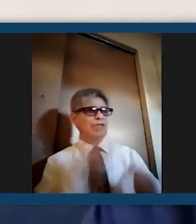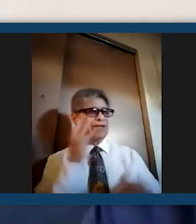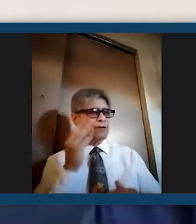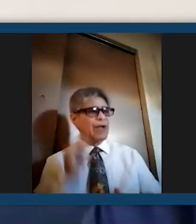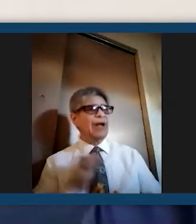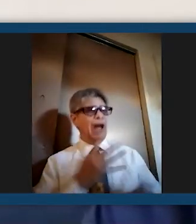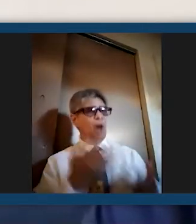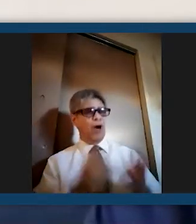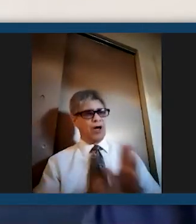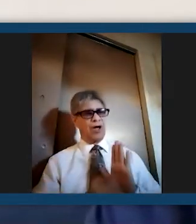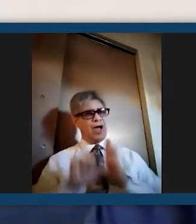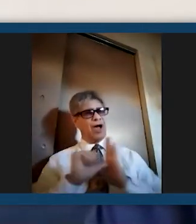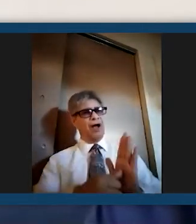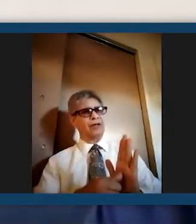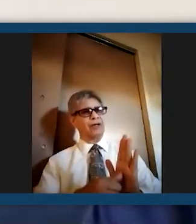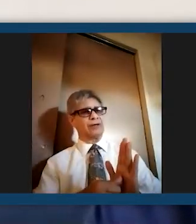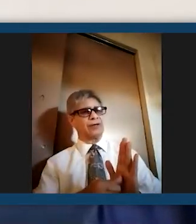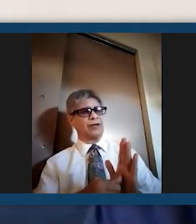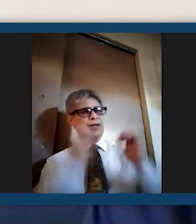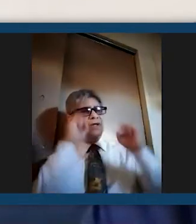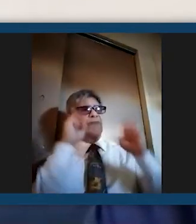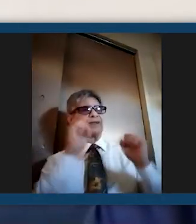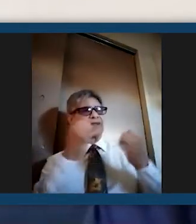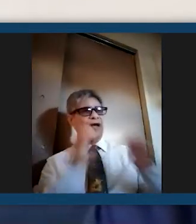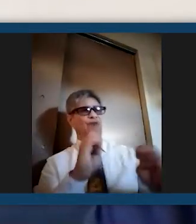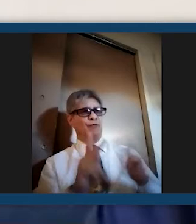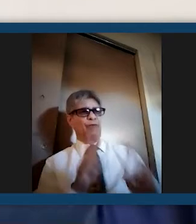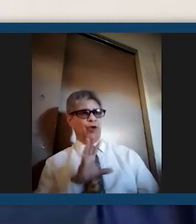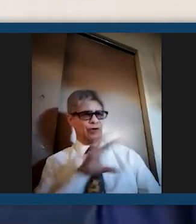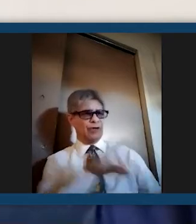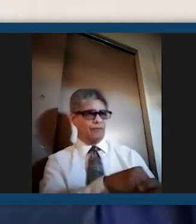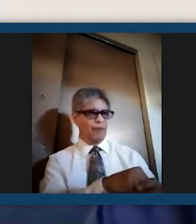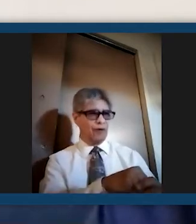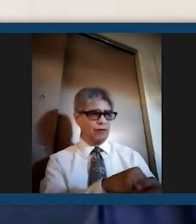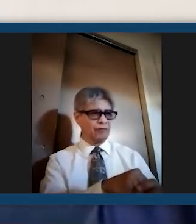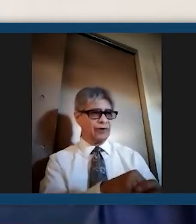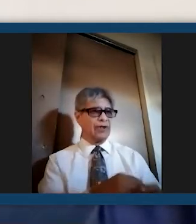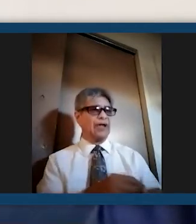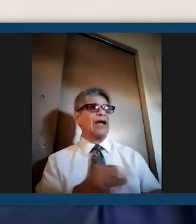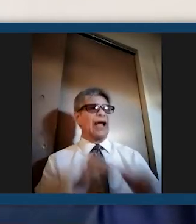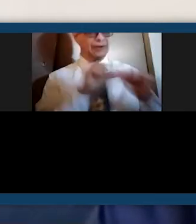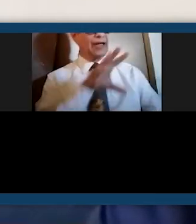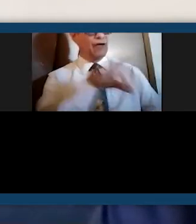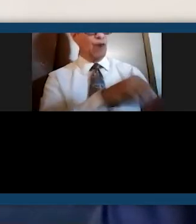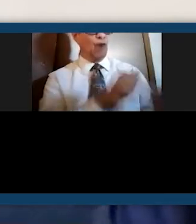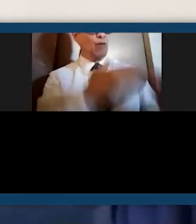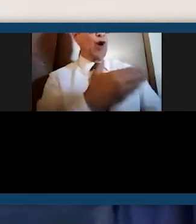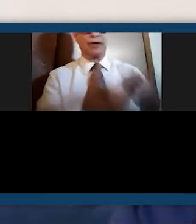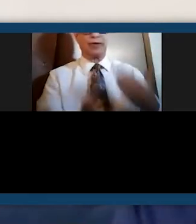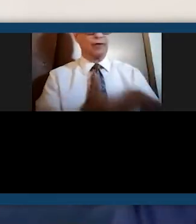highlight the amazing effort people put in to get involved and stay involved in the party despite all that. So thank